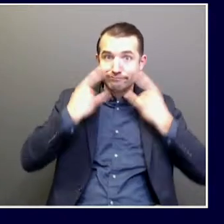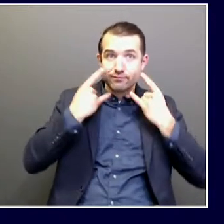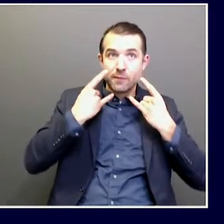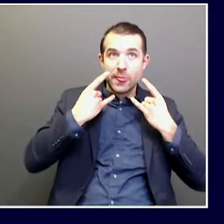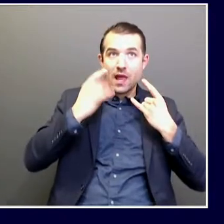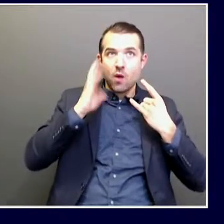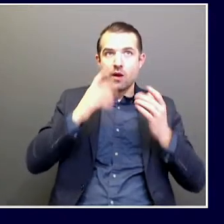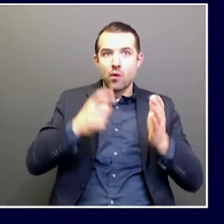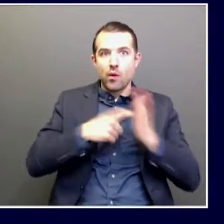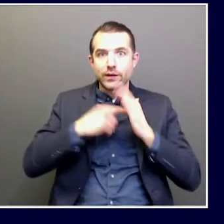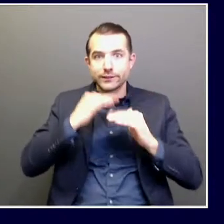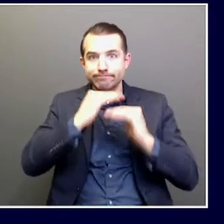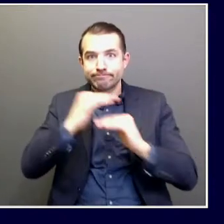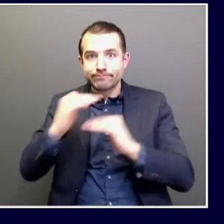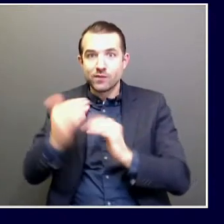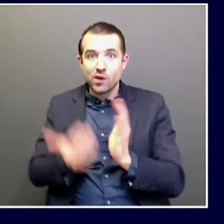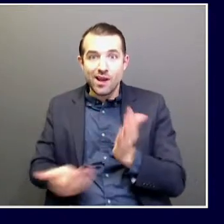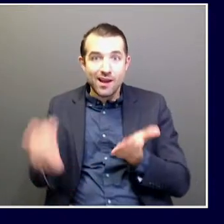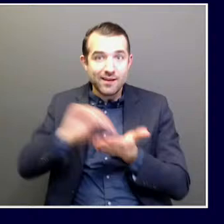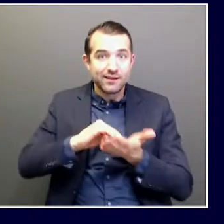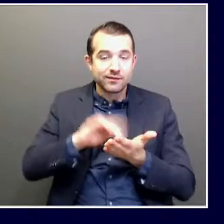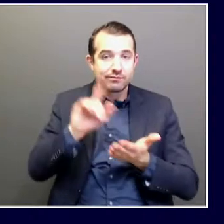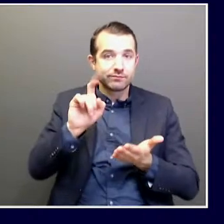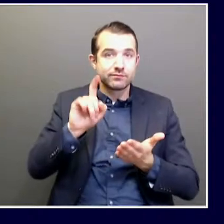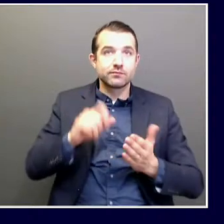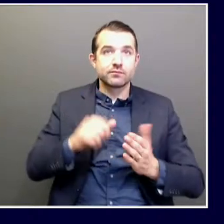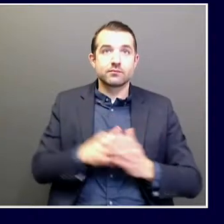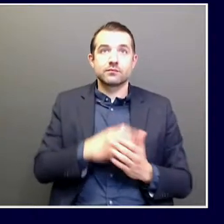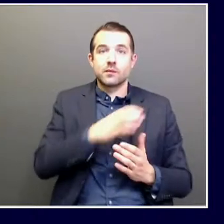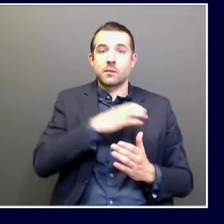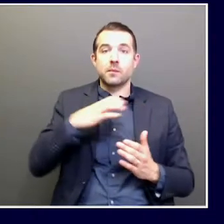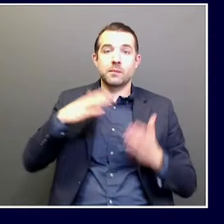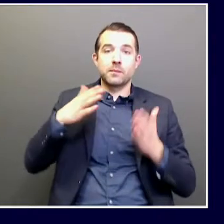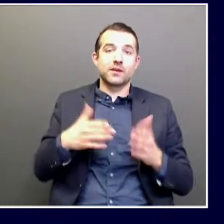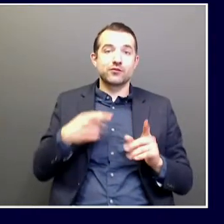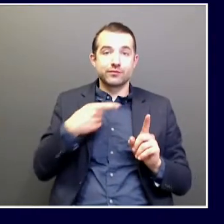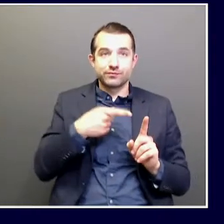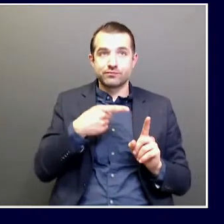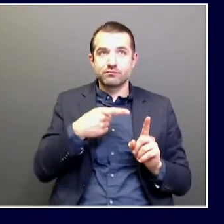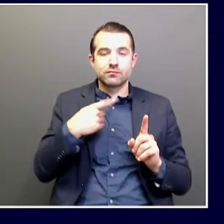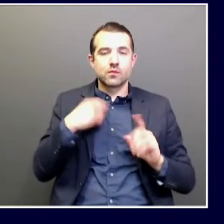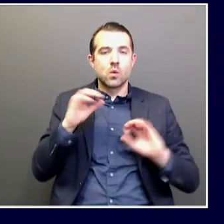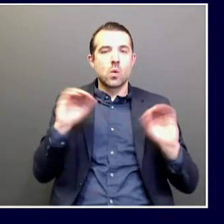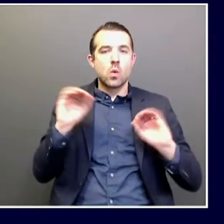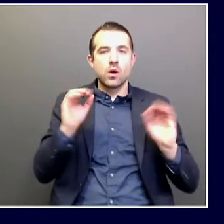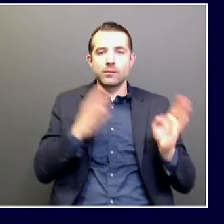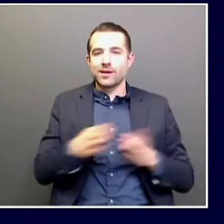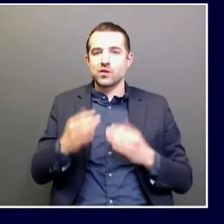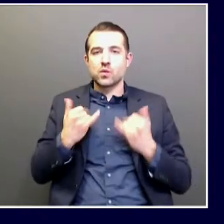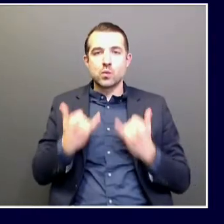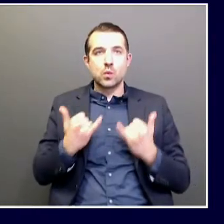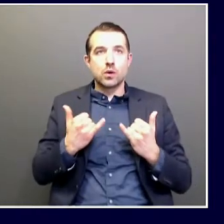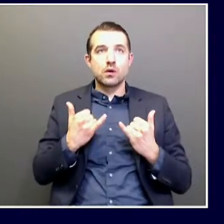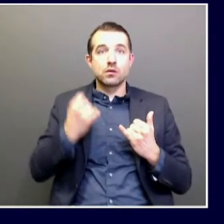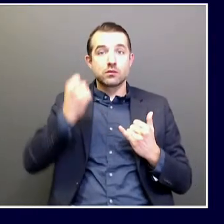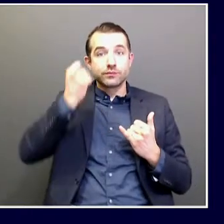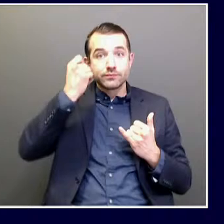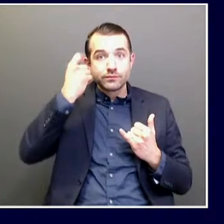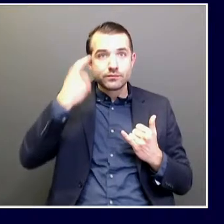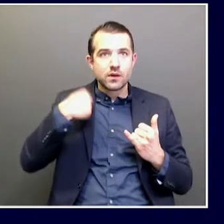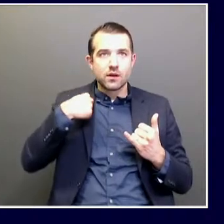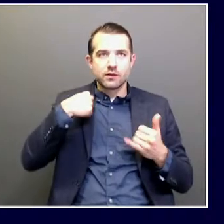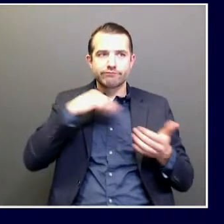I'll begin by saying we have no plans at this time. We always study evidence and what's going on in the world, and we'll continue to do